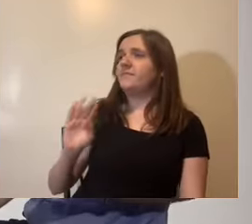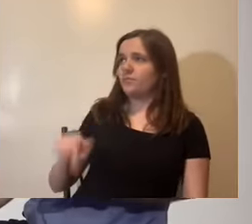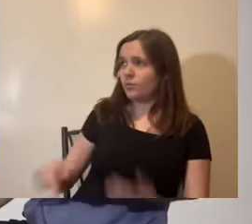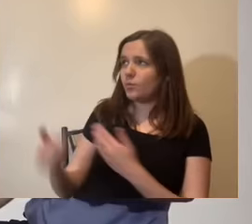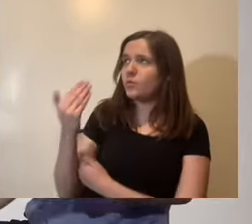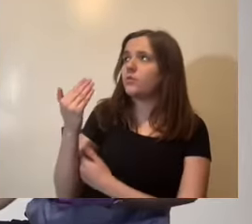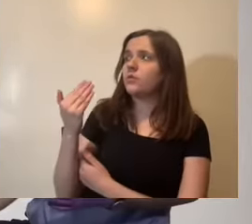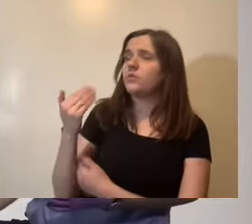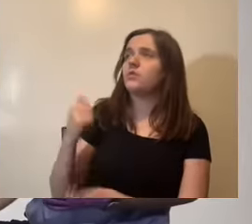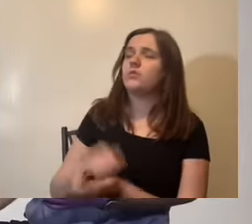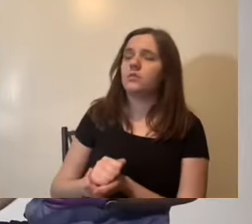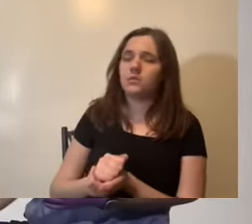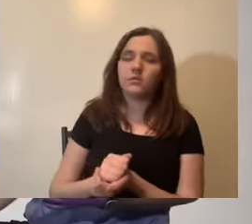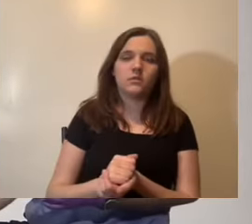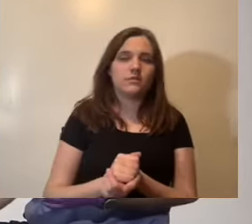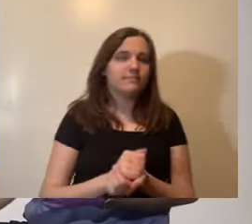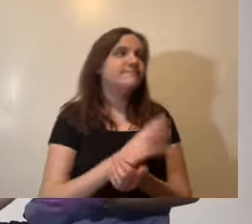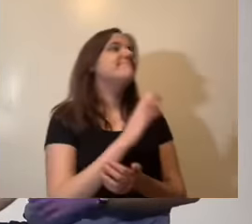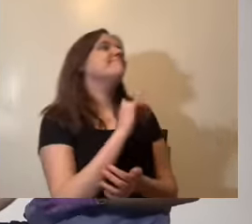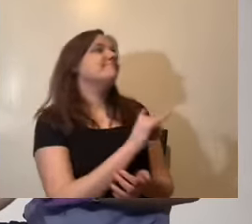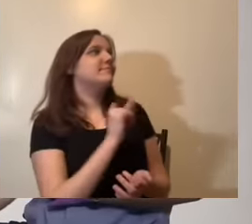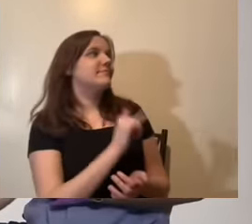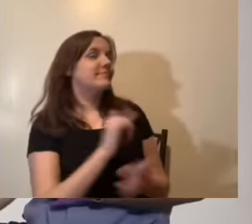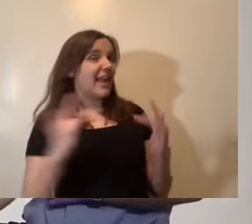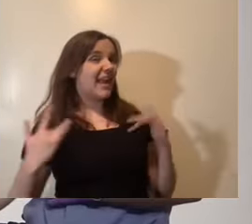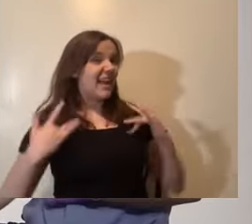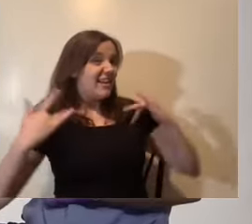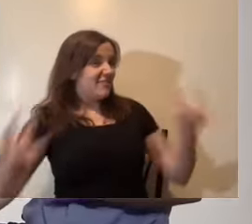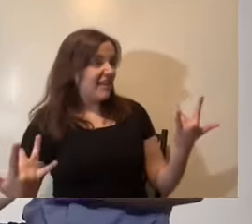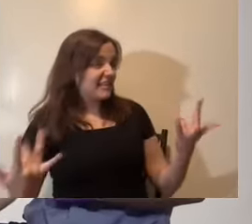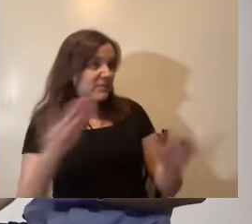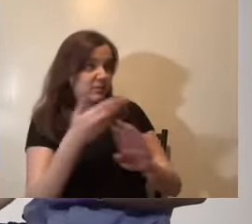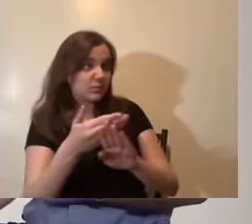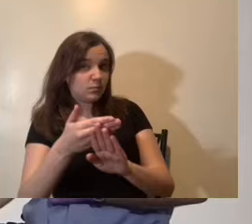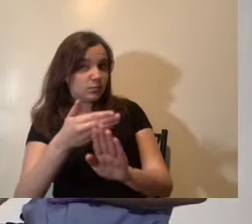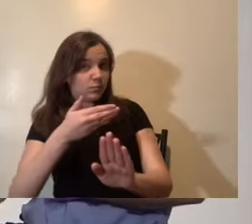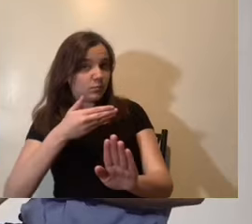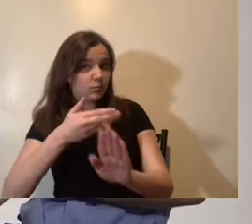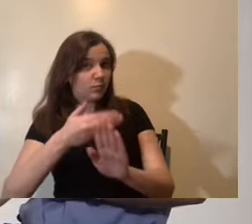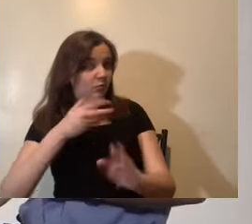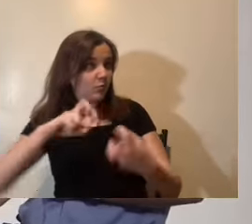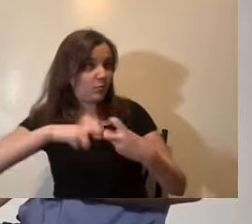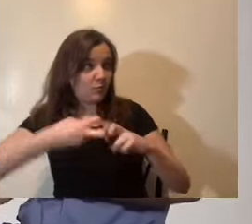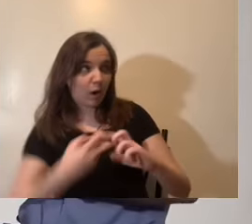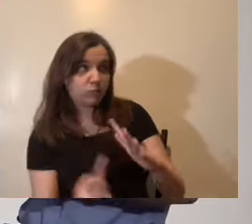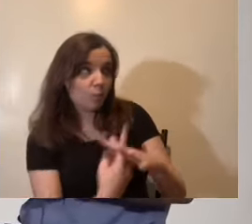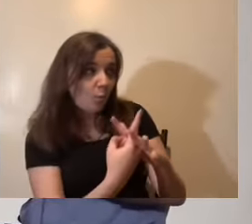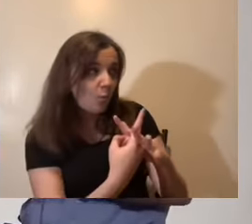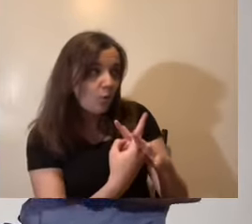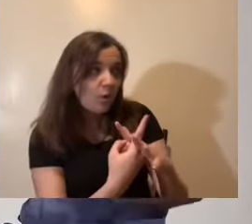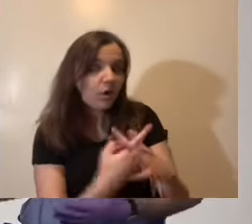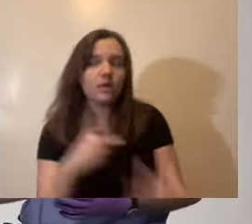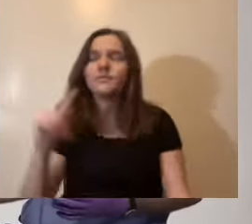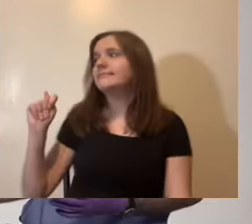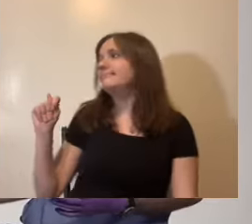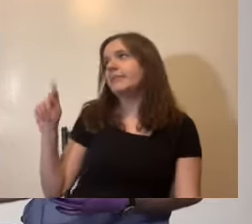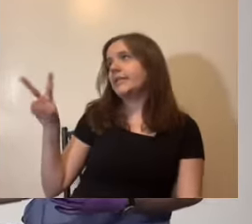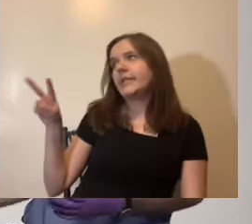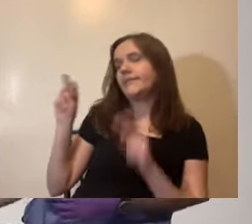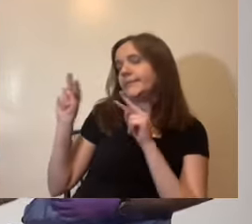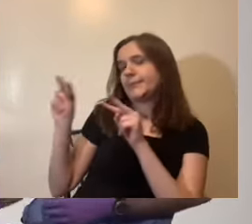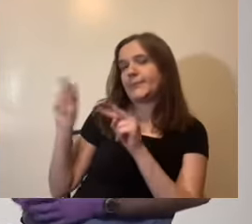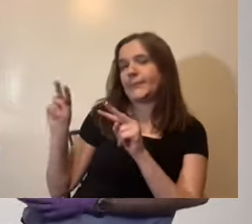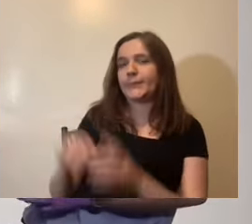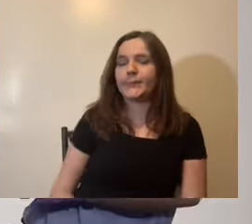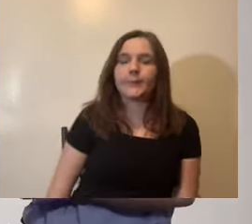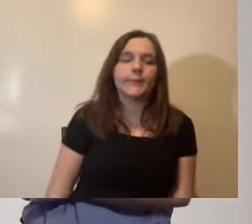you doing again that caused this? I was just watching TV. Just sitting there watching TV. All right. So next I would move on to my secondary